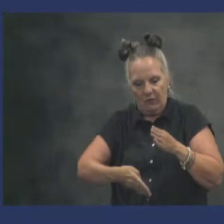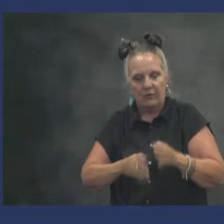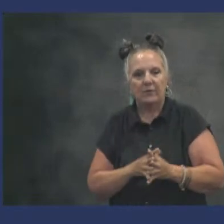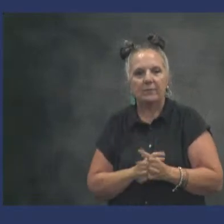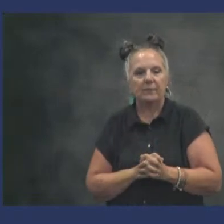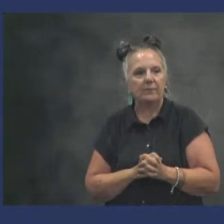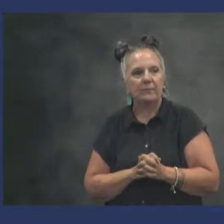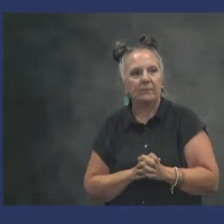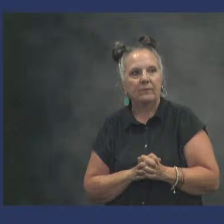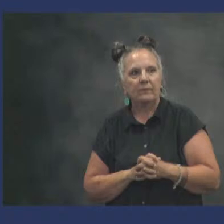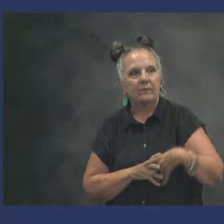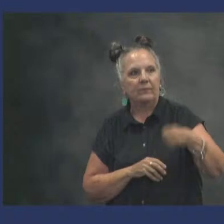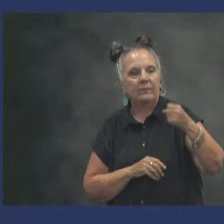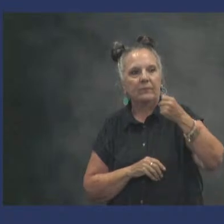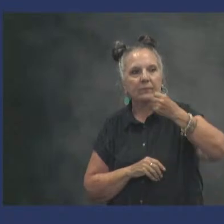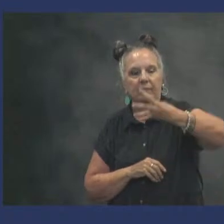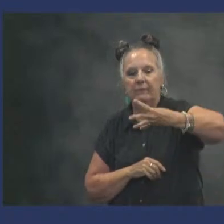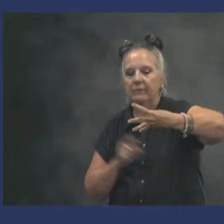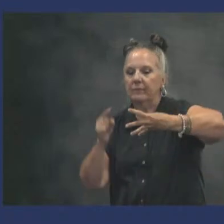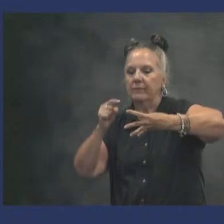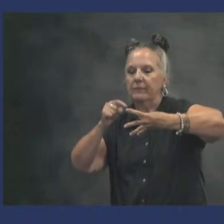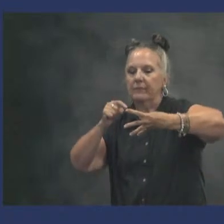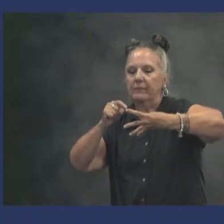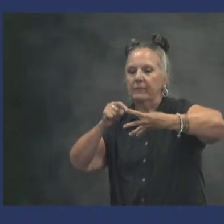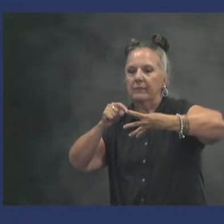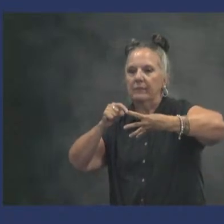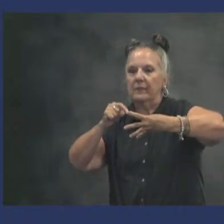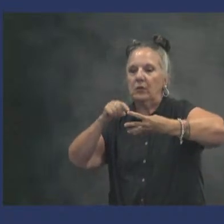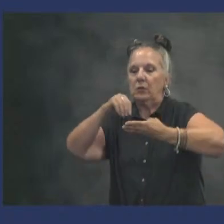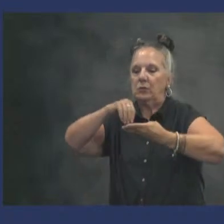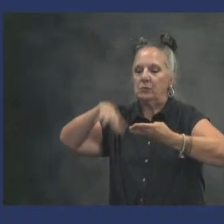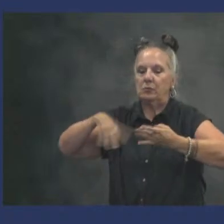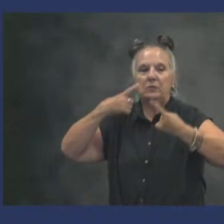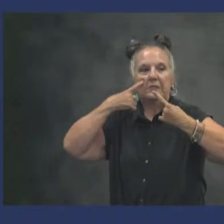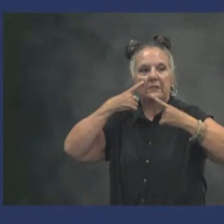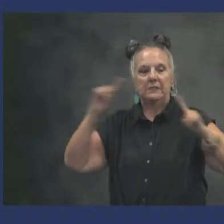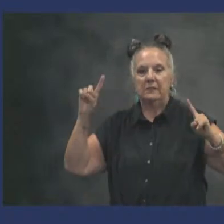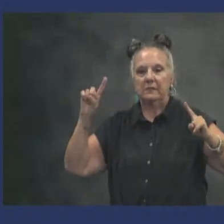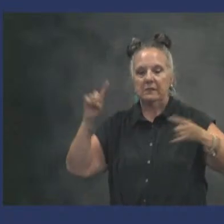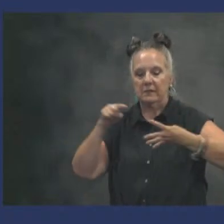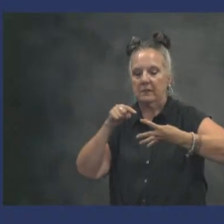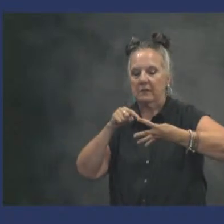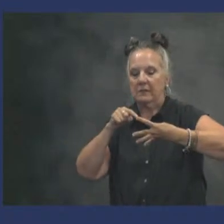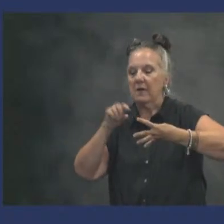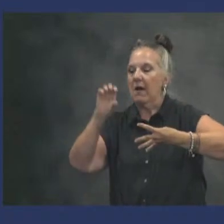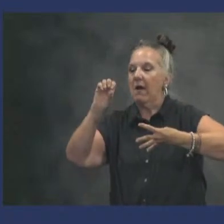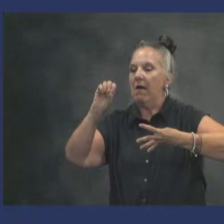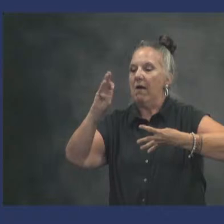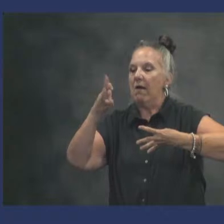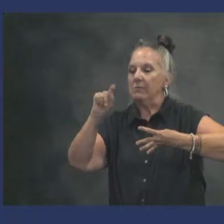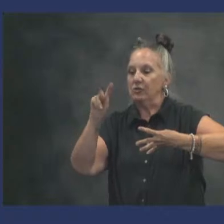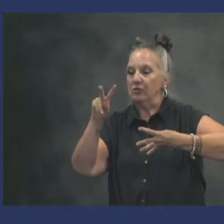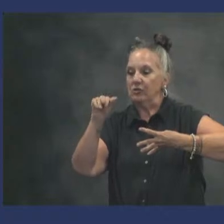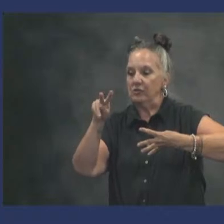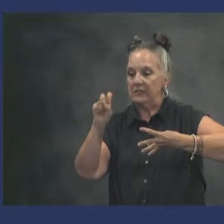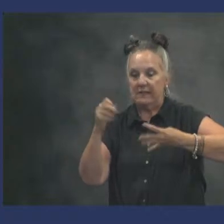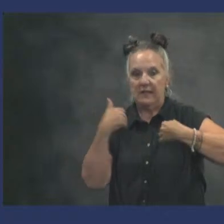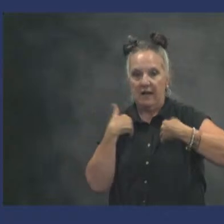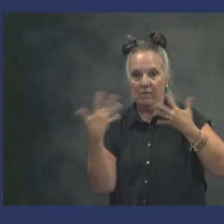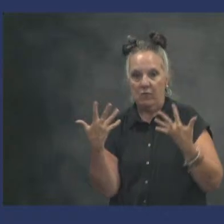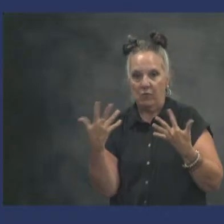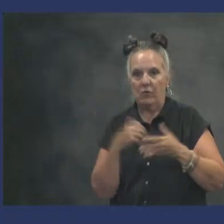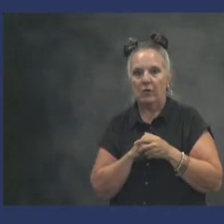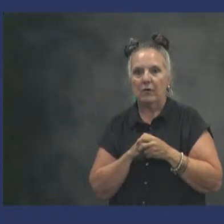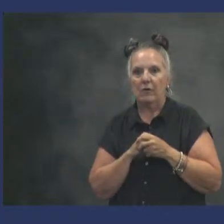So for our first priority area around student success, the 4 objectives that the design team and steering committee elevated